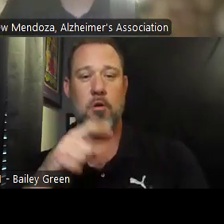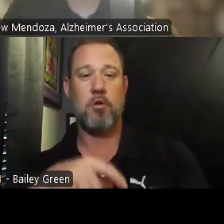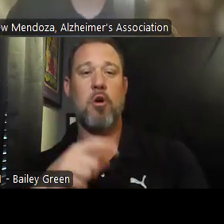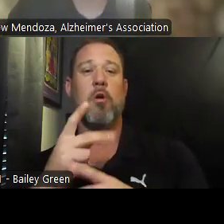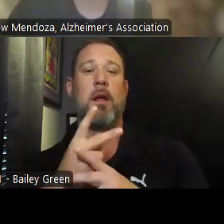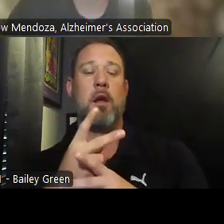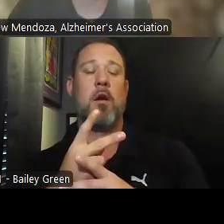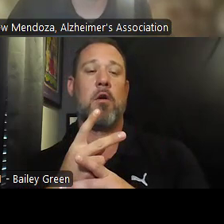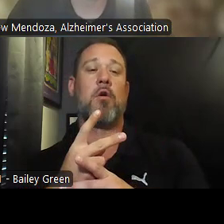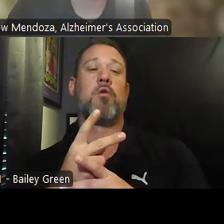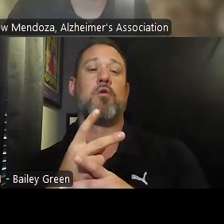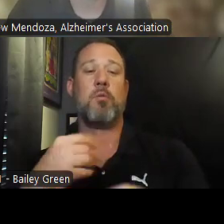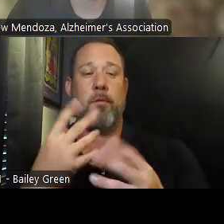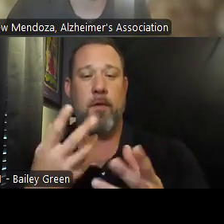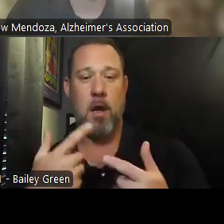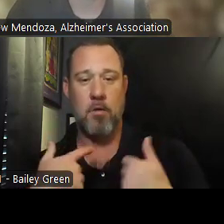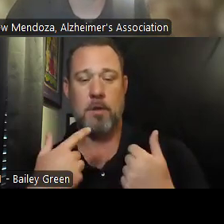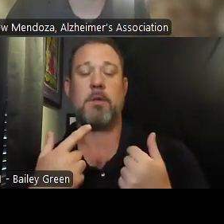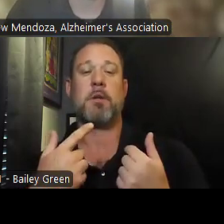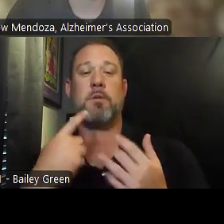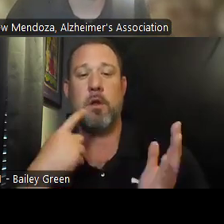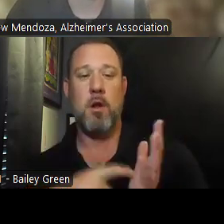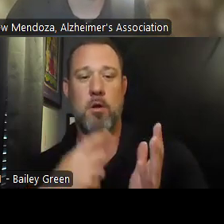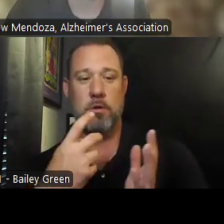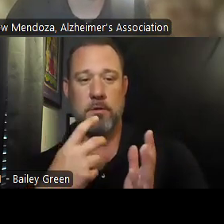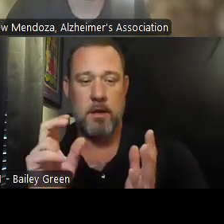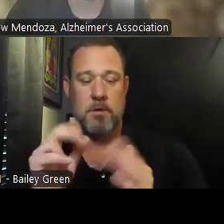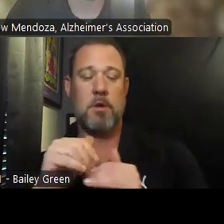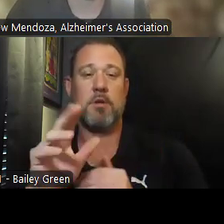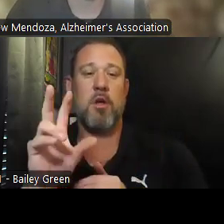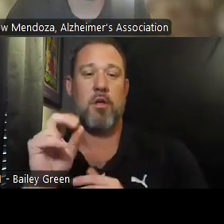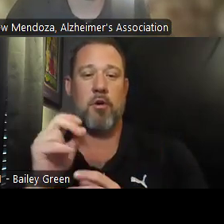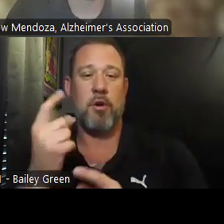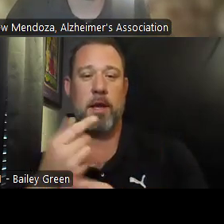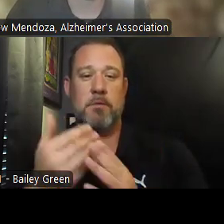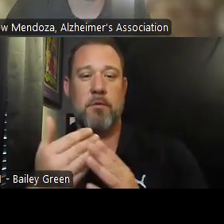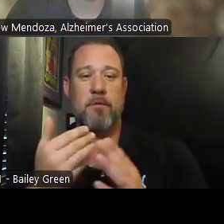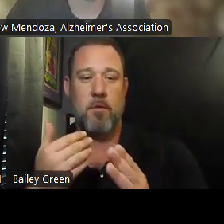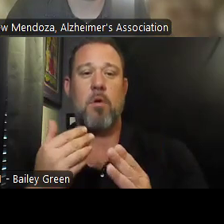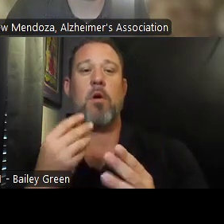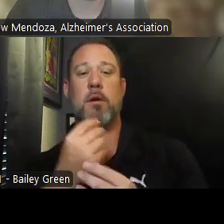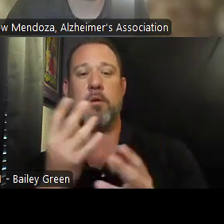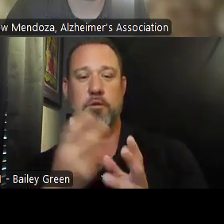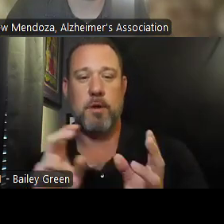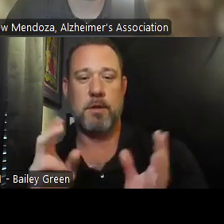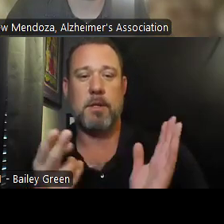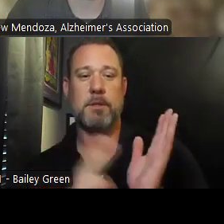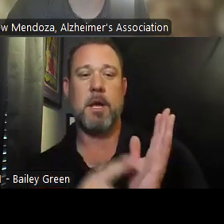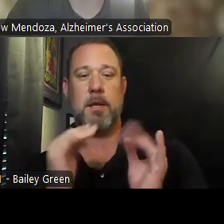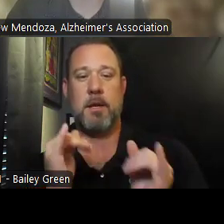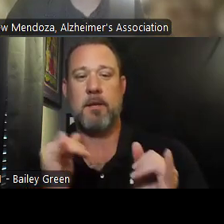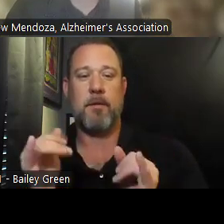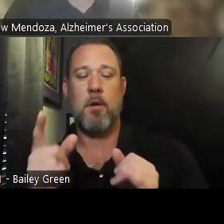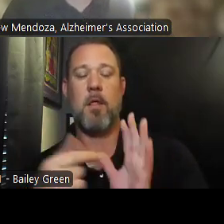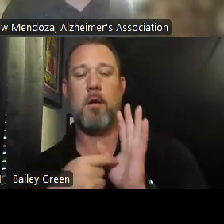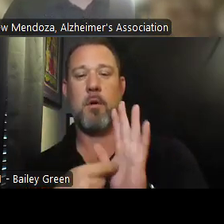facilities to provide residents with a notice of transfer or discharge at least 30 days before, and for the notice to be translated and signed by the individual and